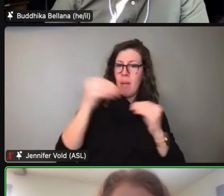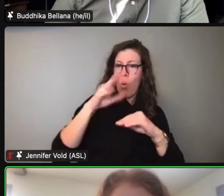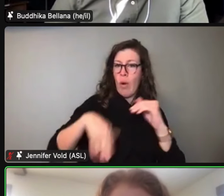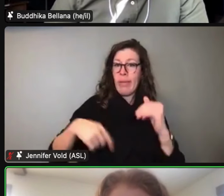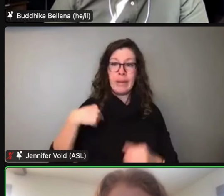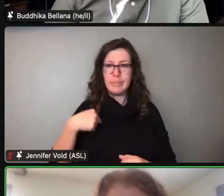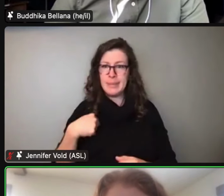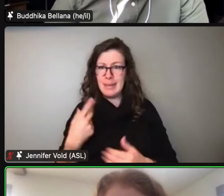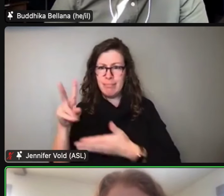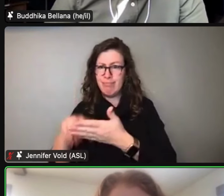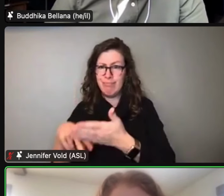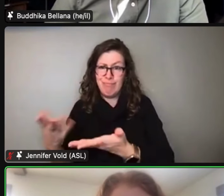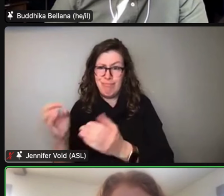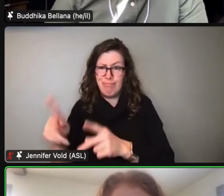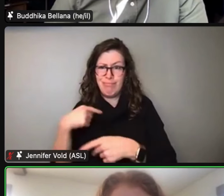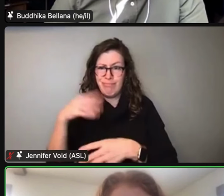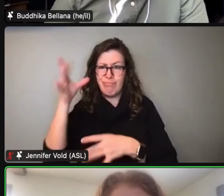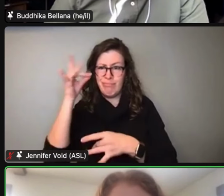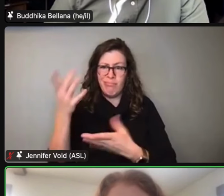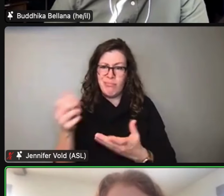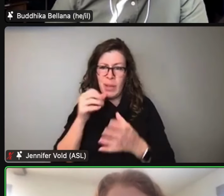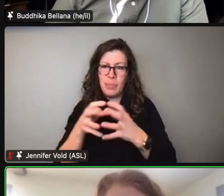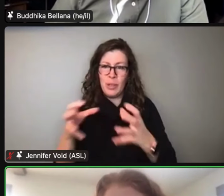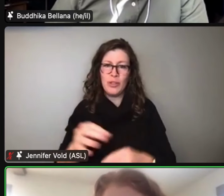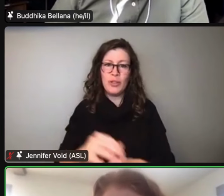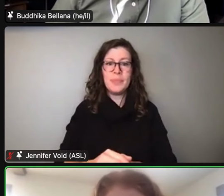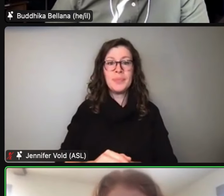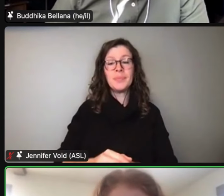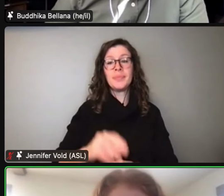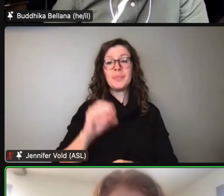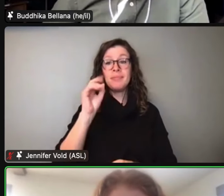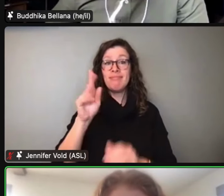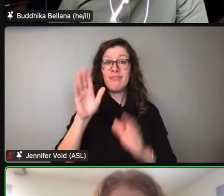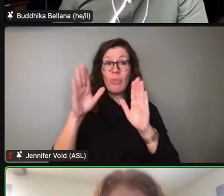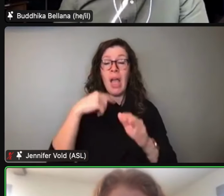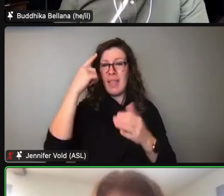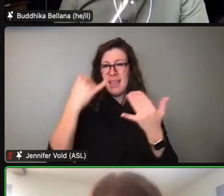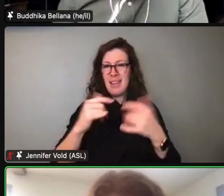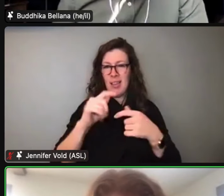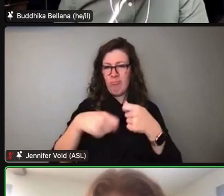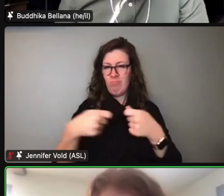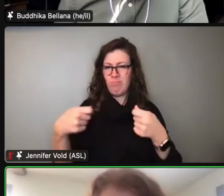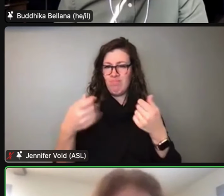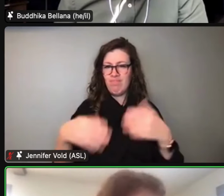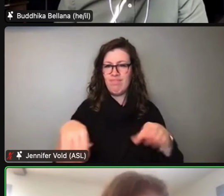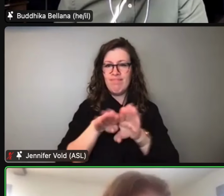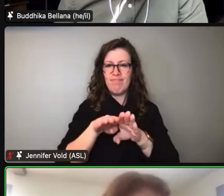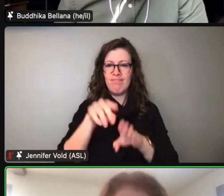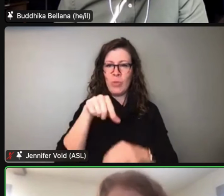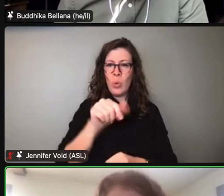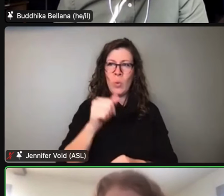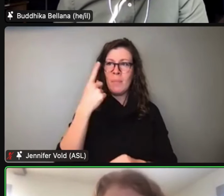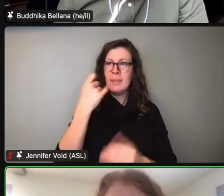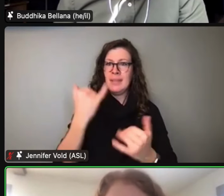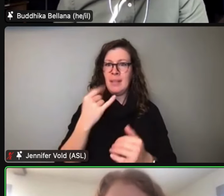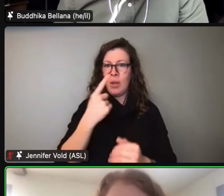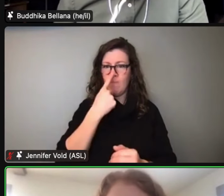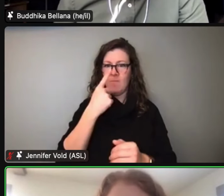Awesome. Great answer. I think we'll end the question for this session now, since it's right at